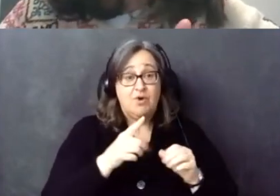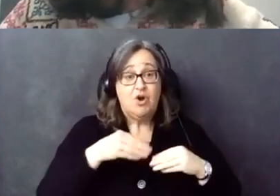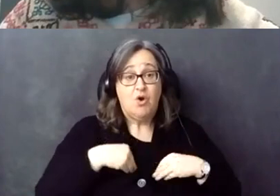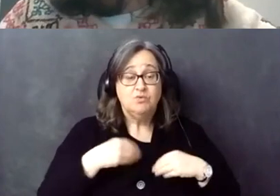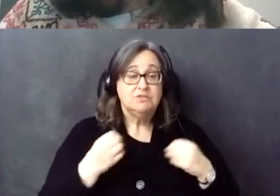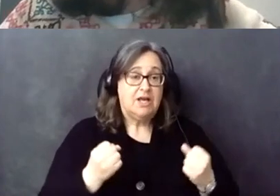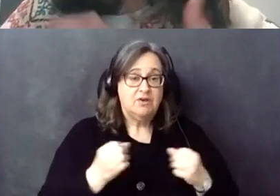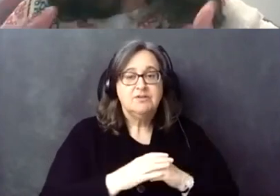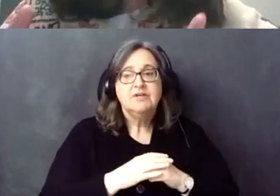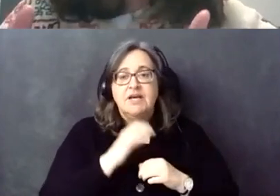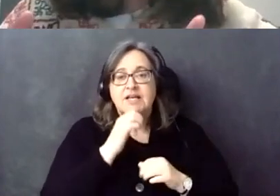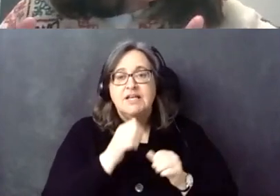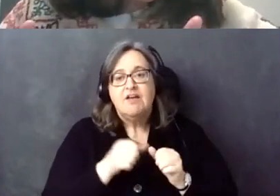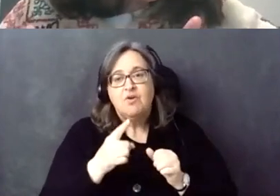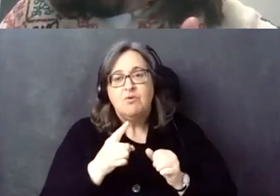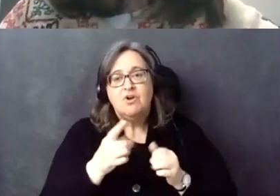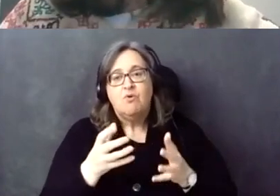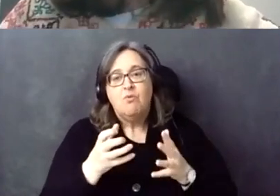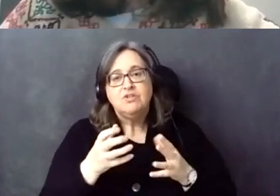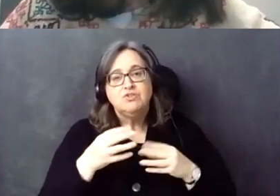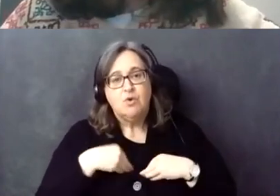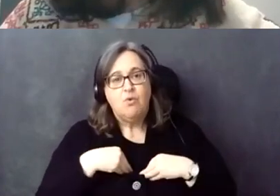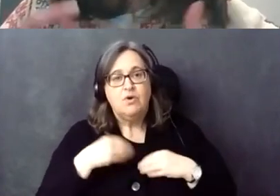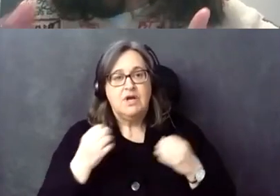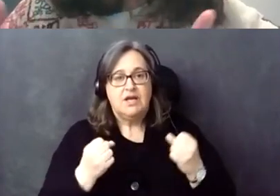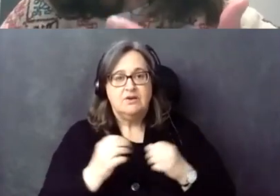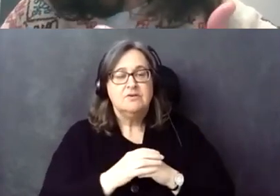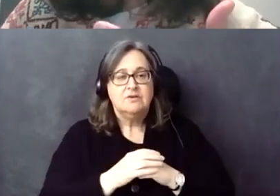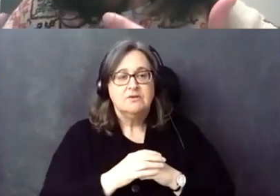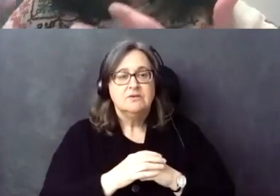car and not everybody wants to own a car. And